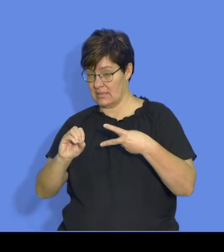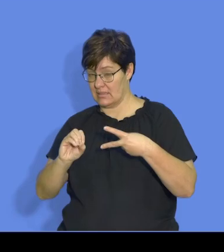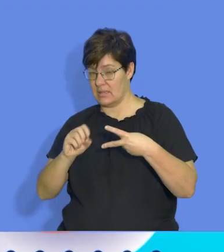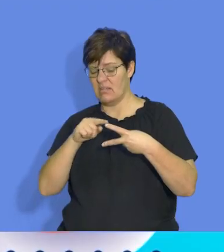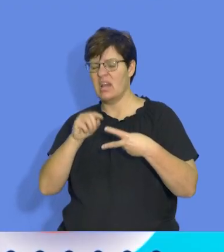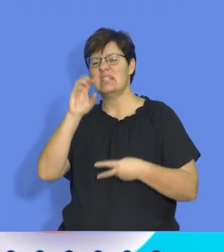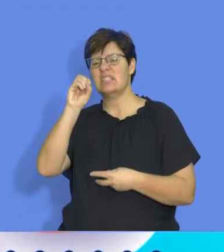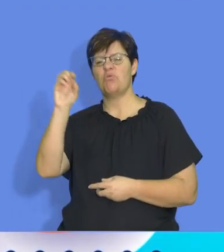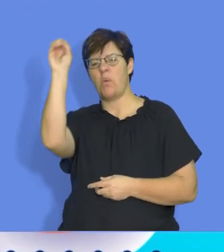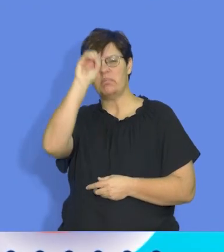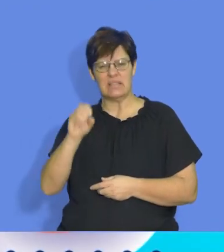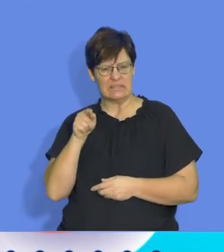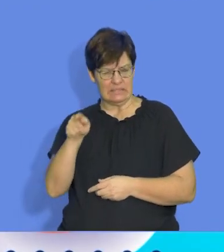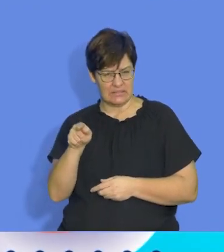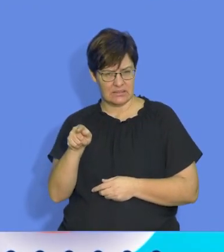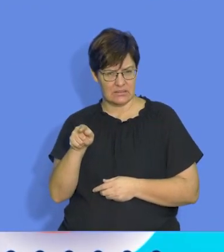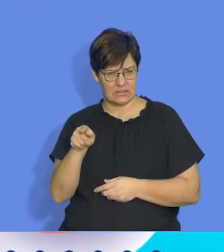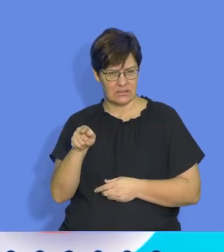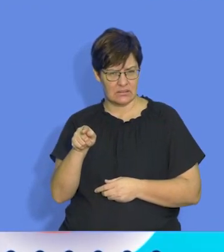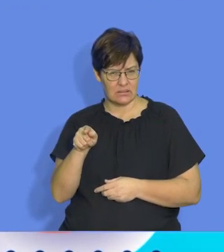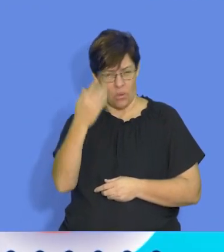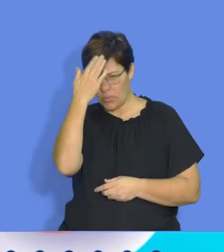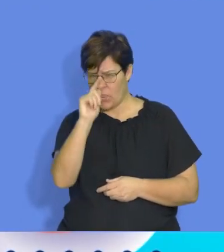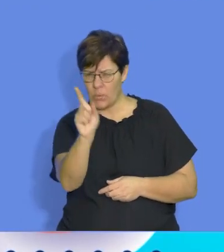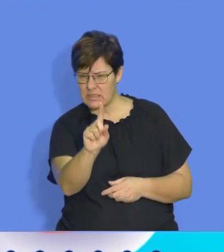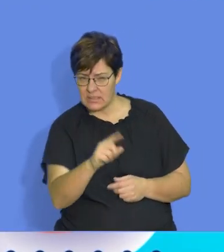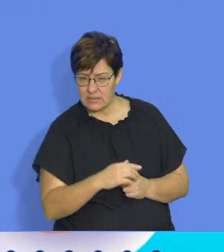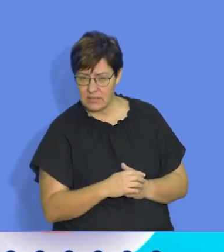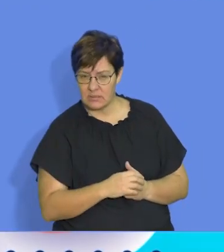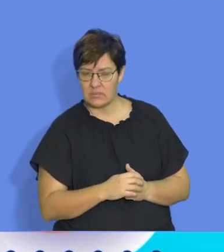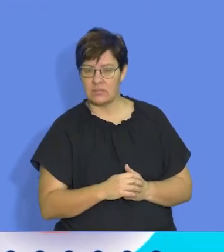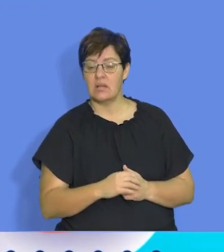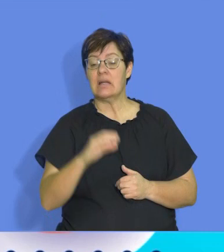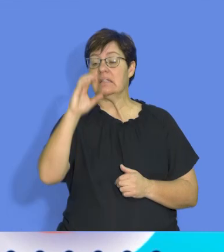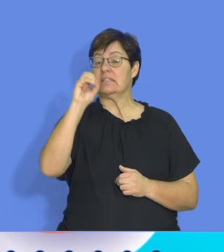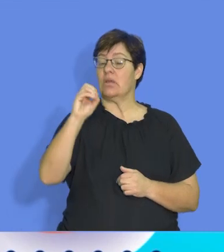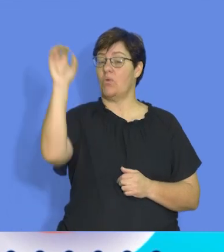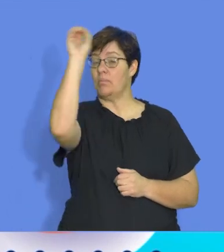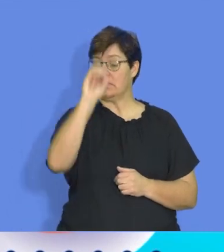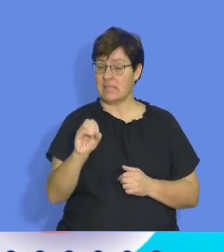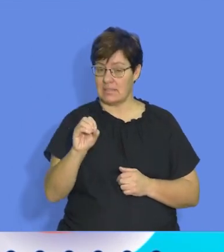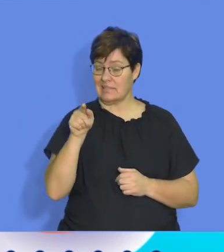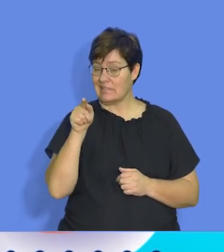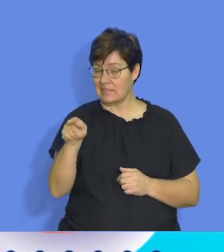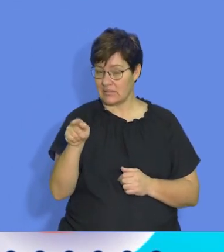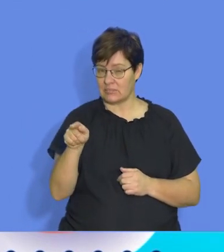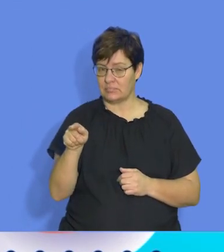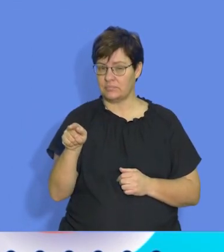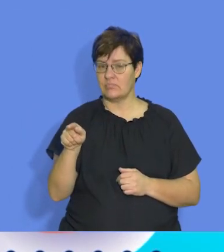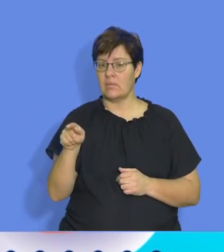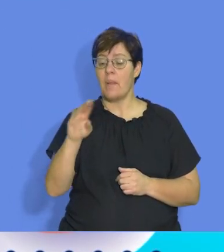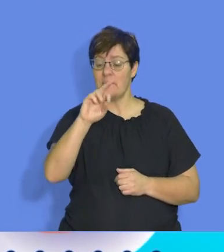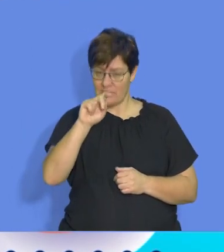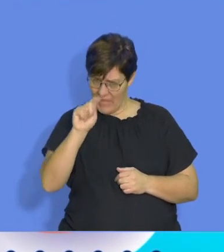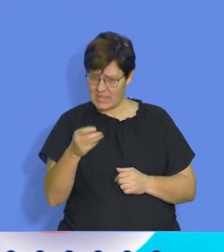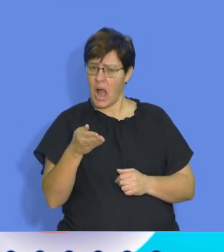through zero rated items. What do we know about zero rated items? Zero rated items are those items, and we